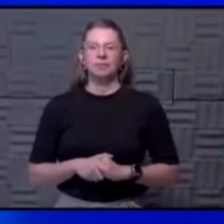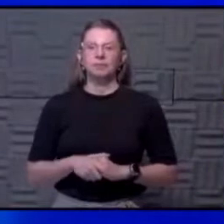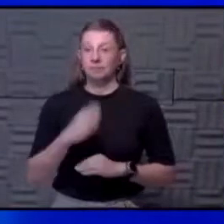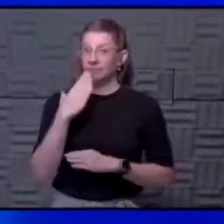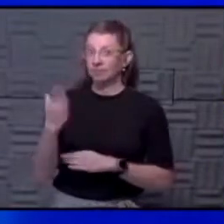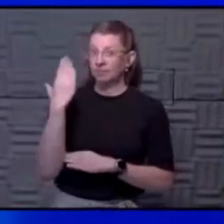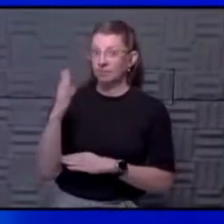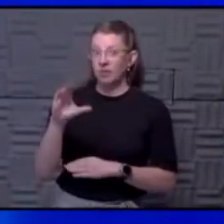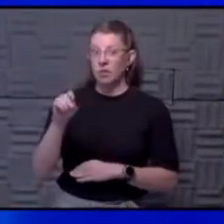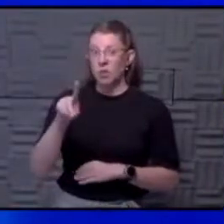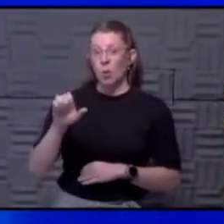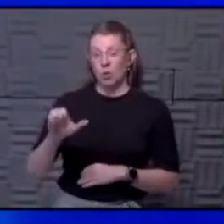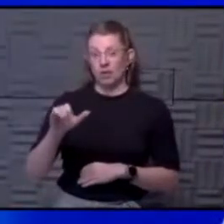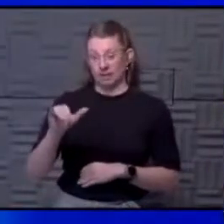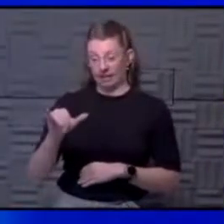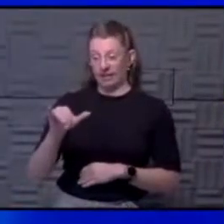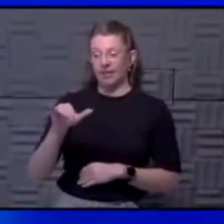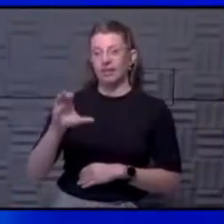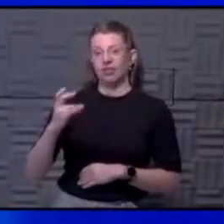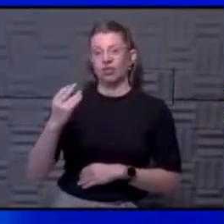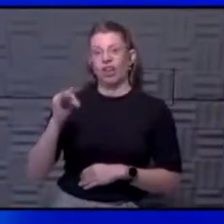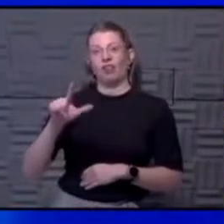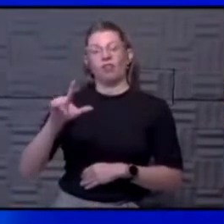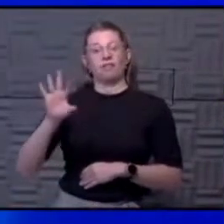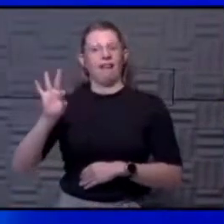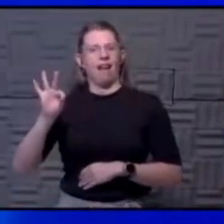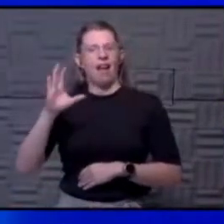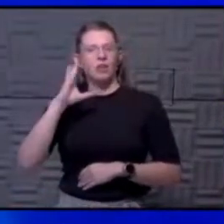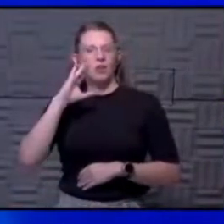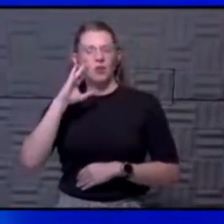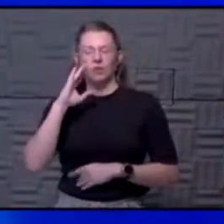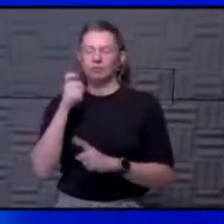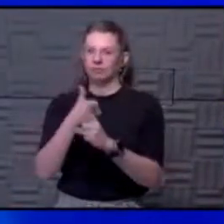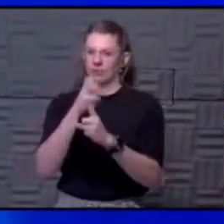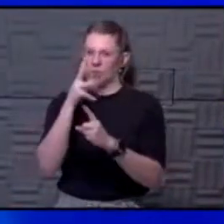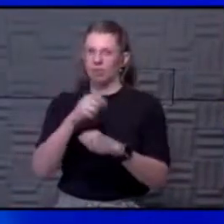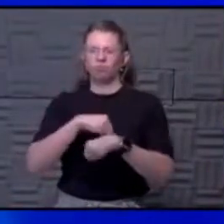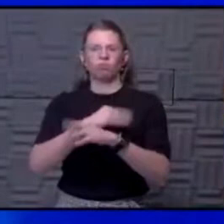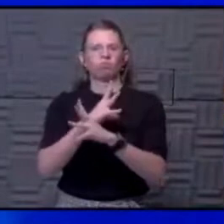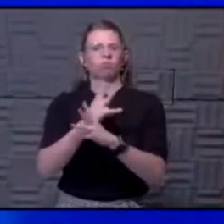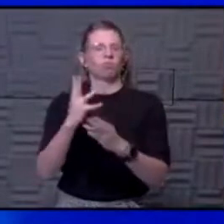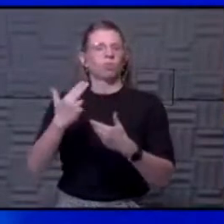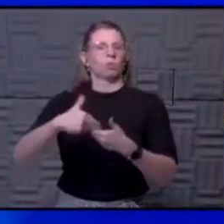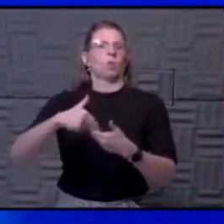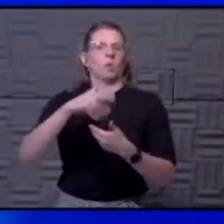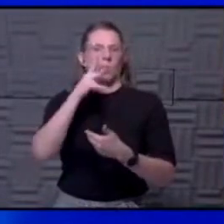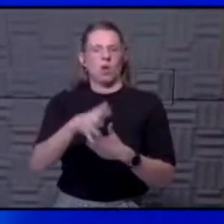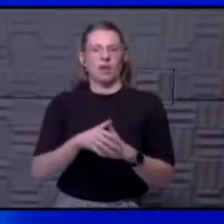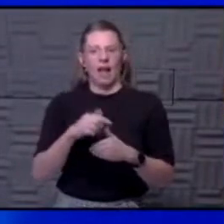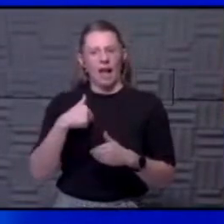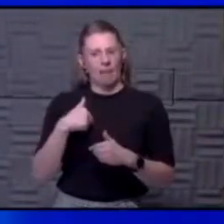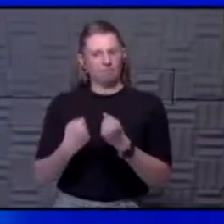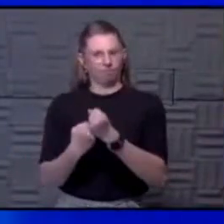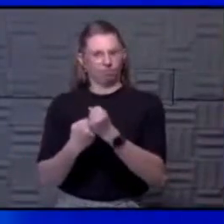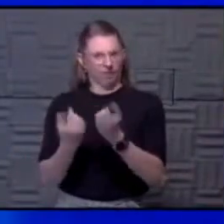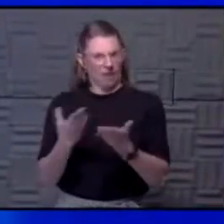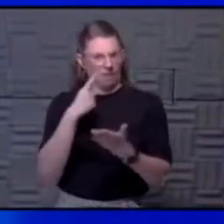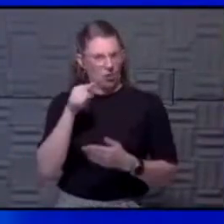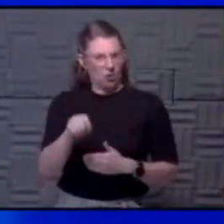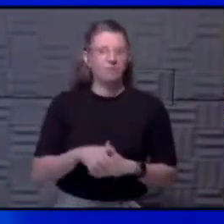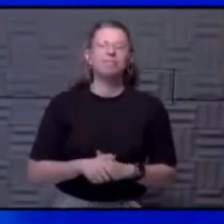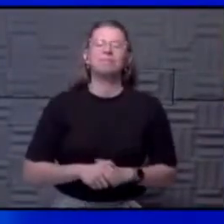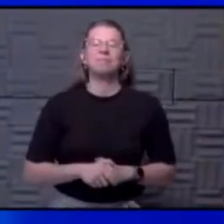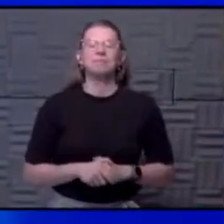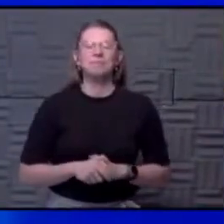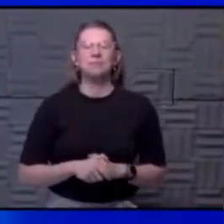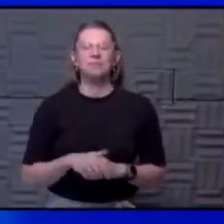Good morning, Cody Holyoke with Channel 9. I'm so glad you're on, Cody. I knew you wouldn't let me down. No. Yeah, I'm here for you.